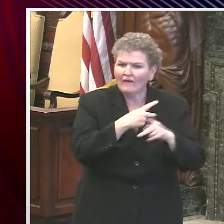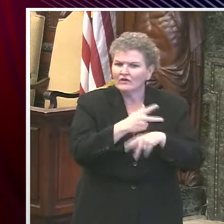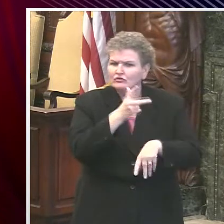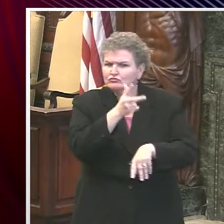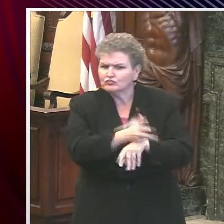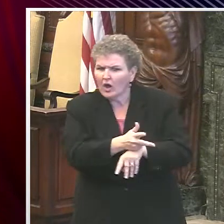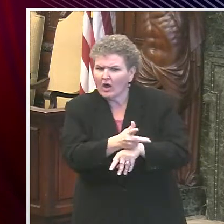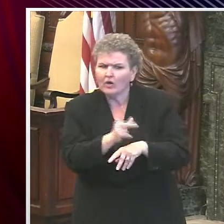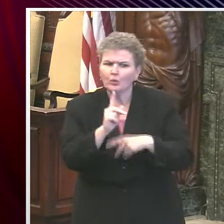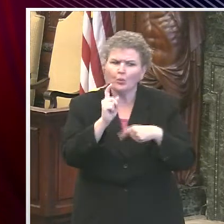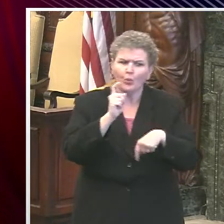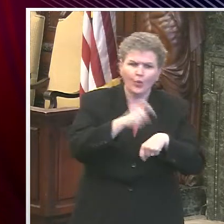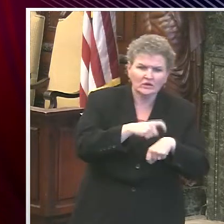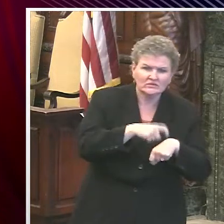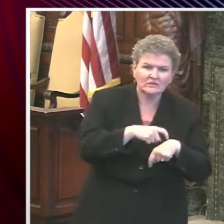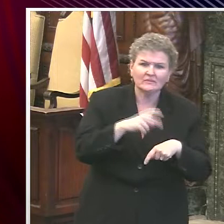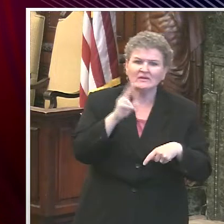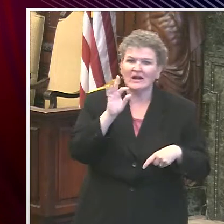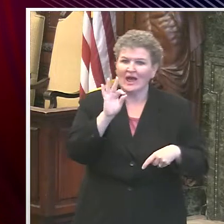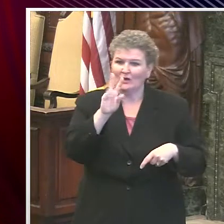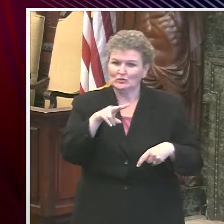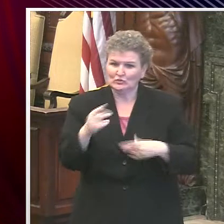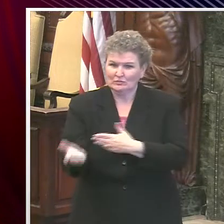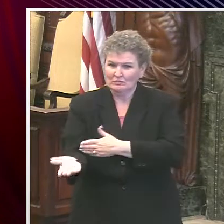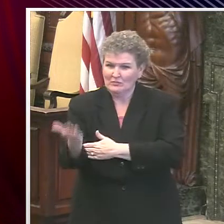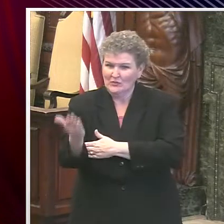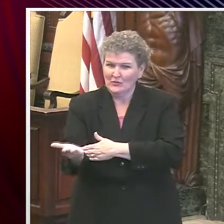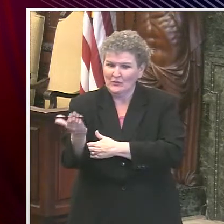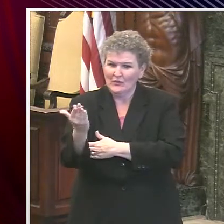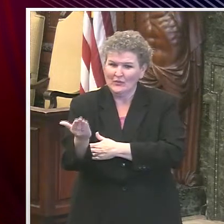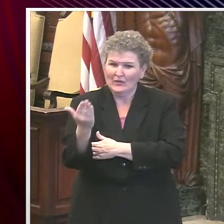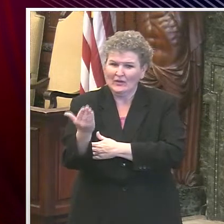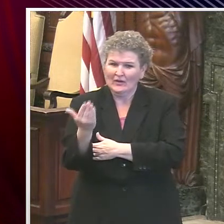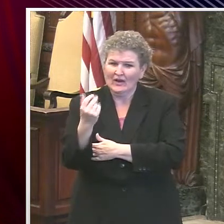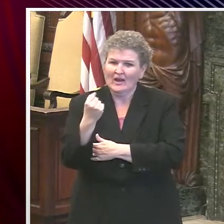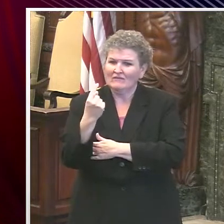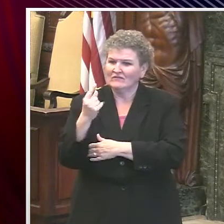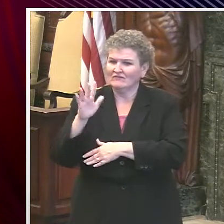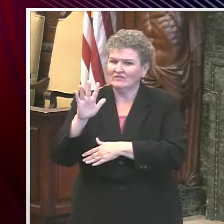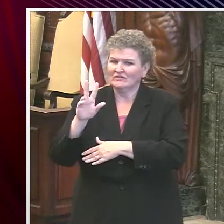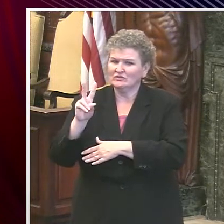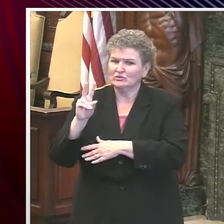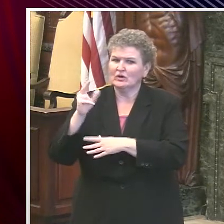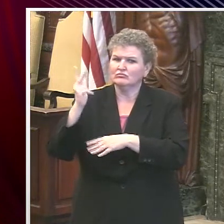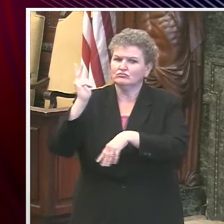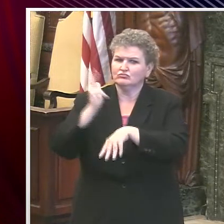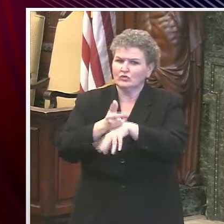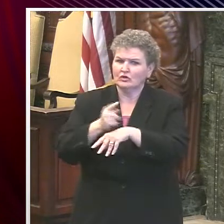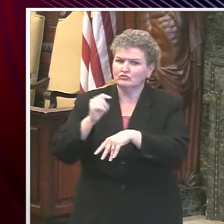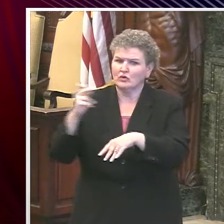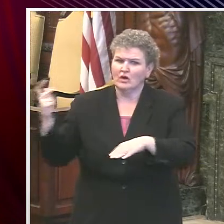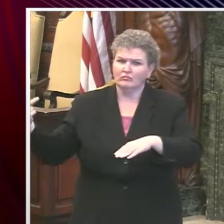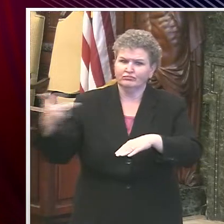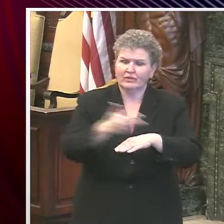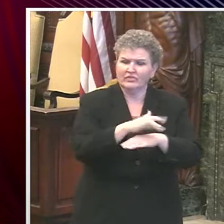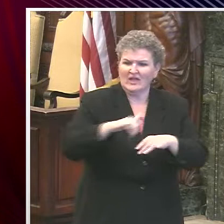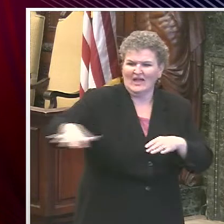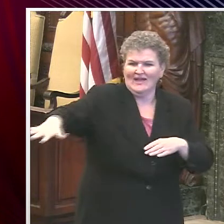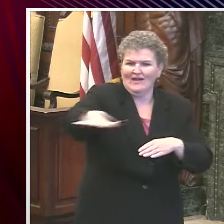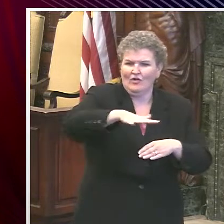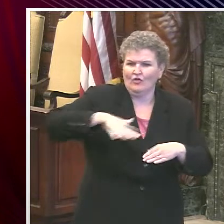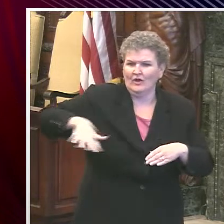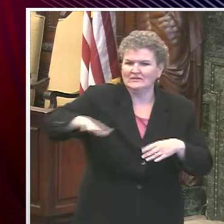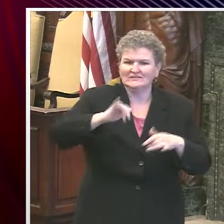20:20 today, this street was visited at 11:52 a.m. I can also do the same for a recycling truck,